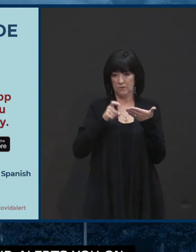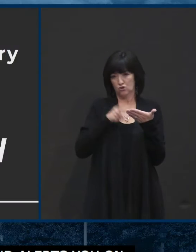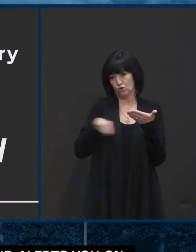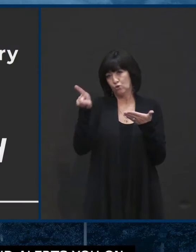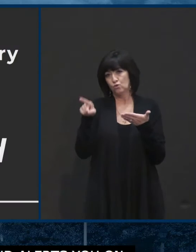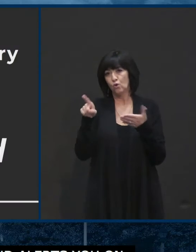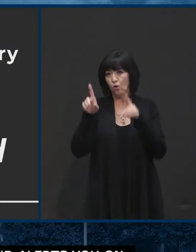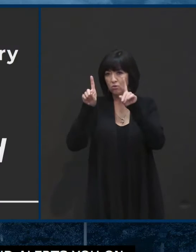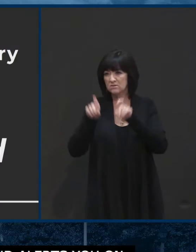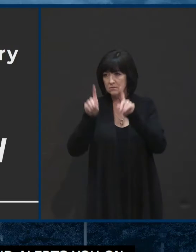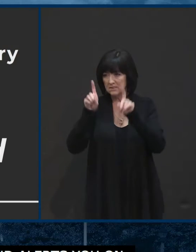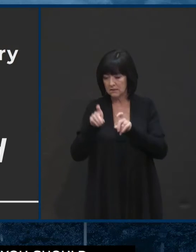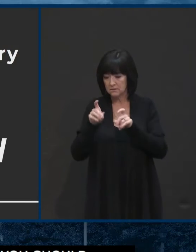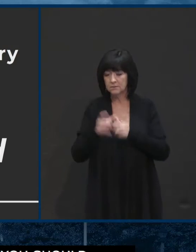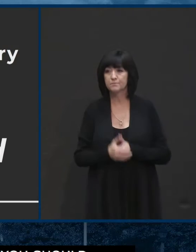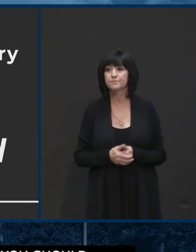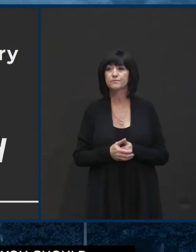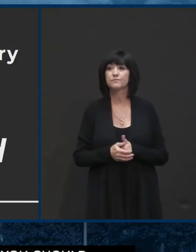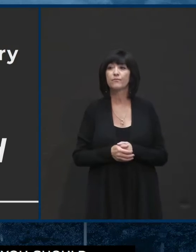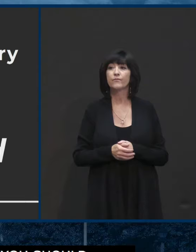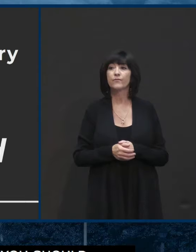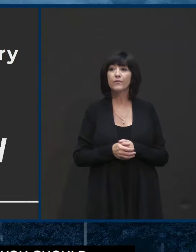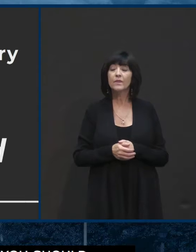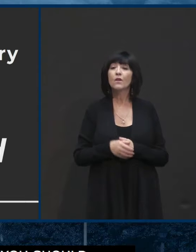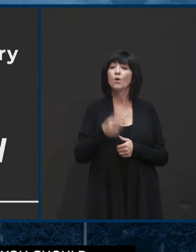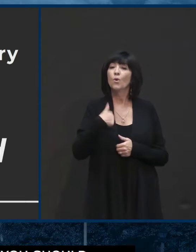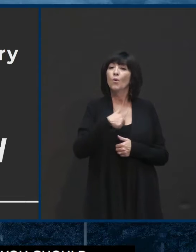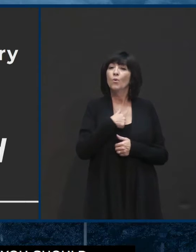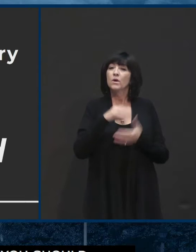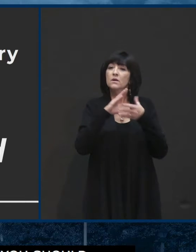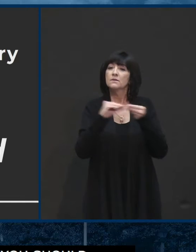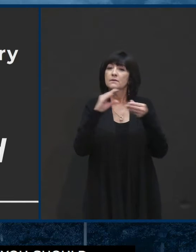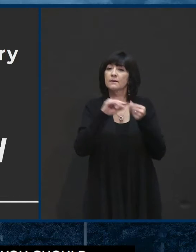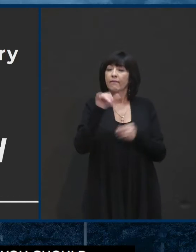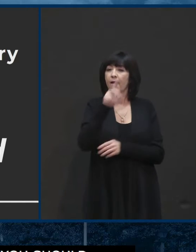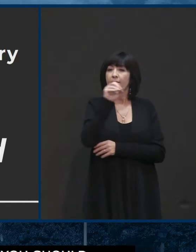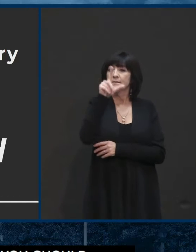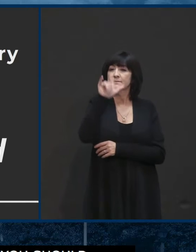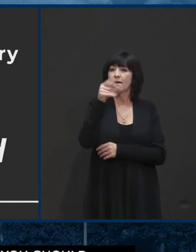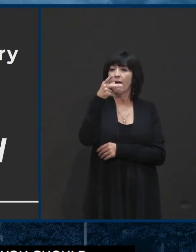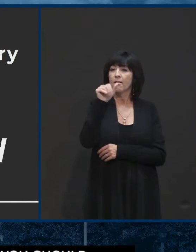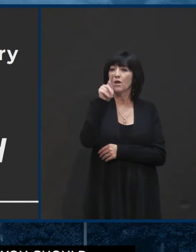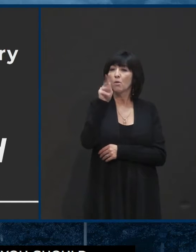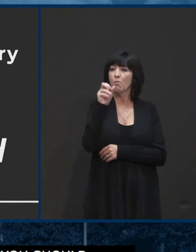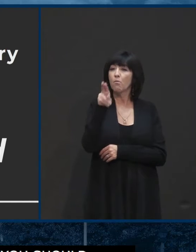of good news, we've been talking about Dolly Parton's Imagination Library. We've had